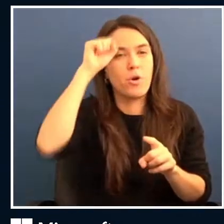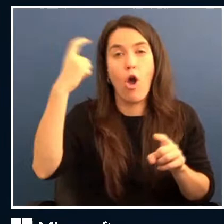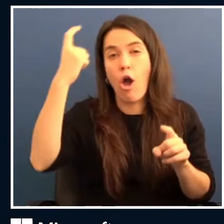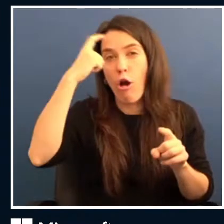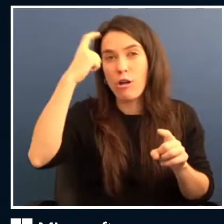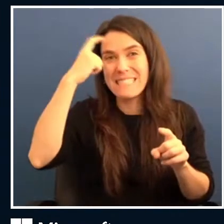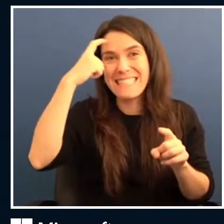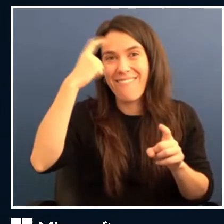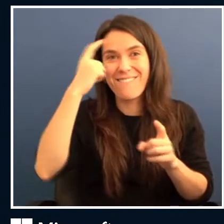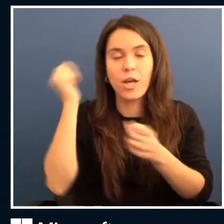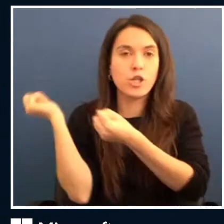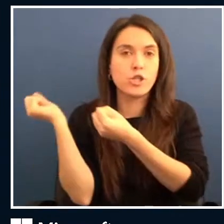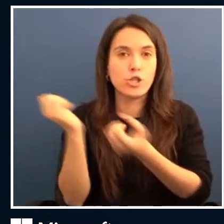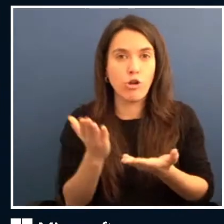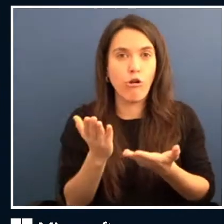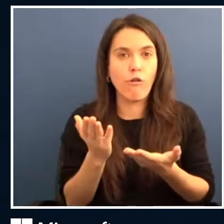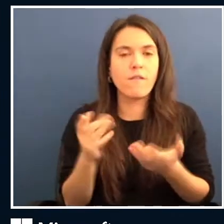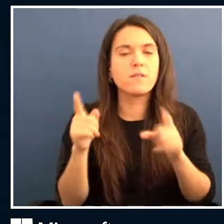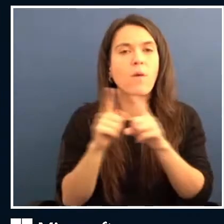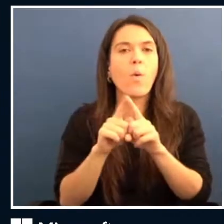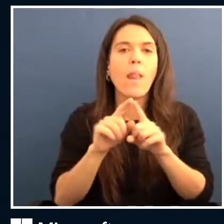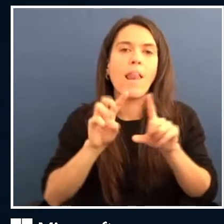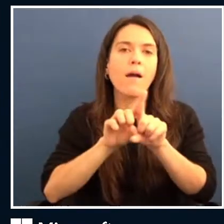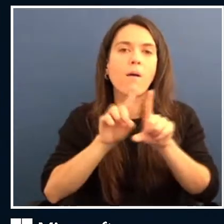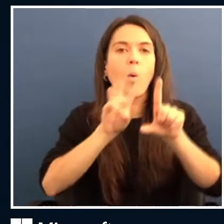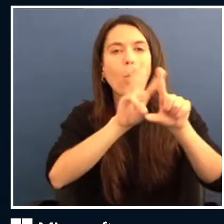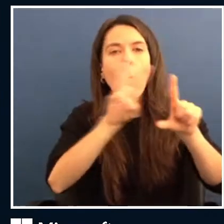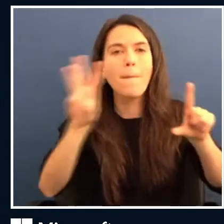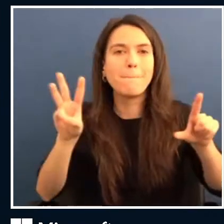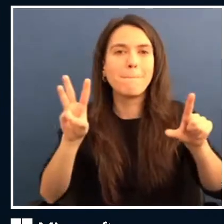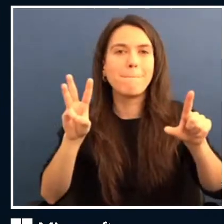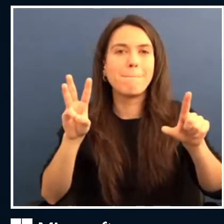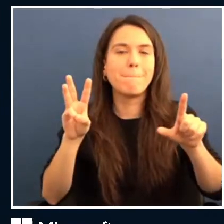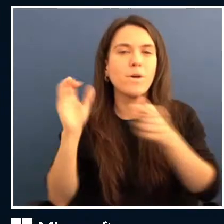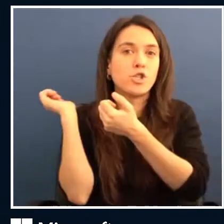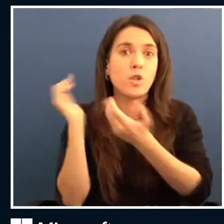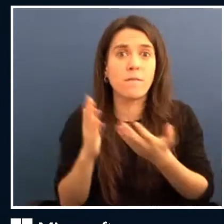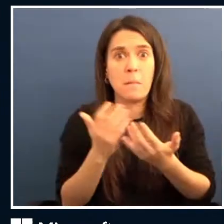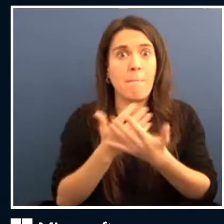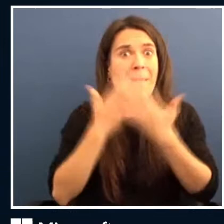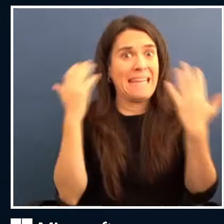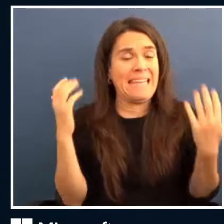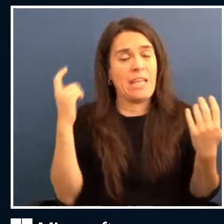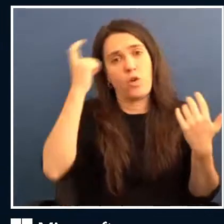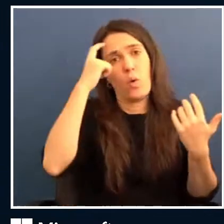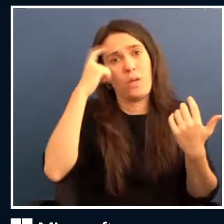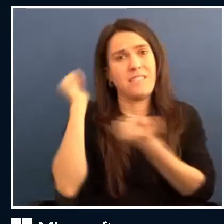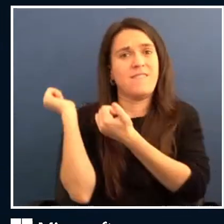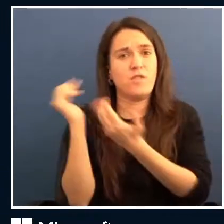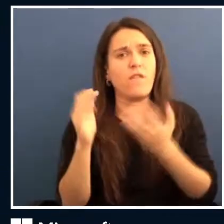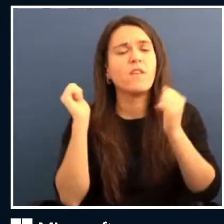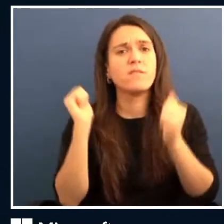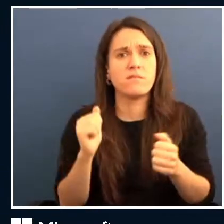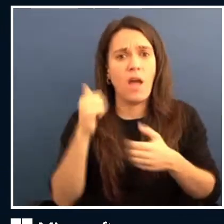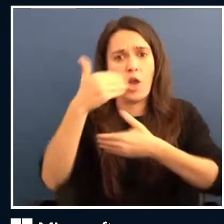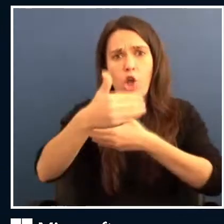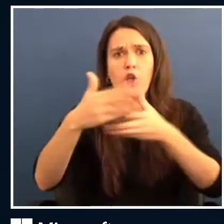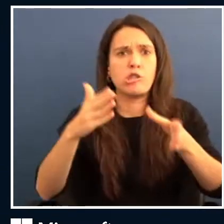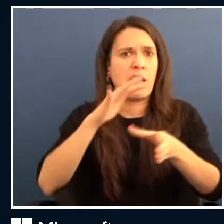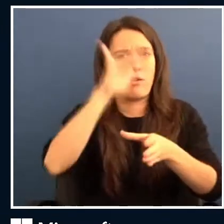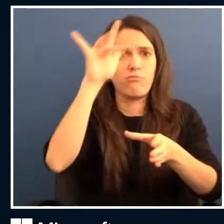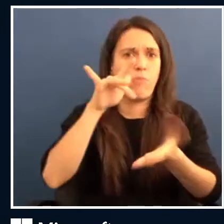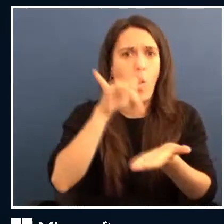often use them as a web service, but in fact, most of the cognitive services can be also deployed in containers locally. So the fact